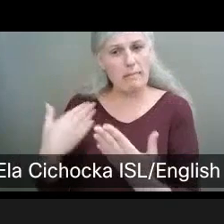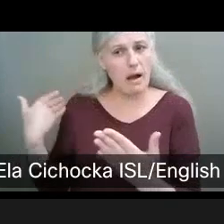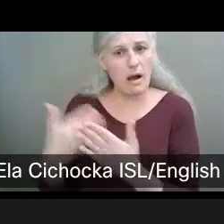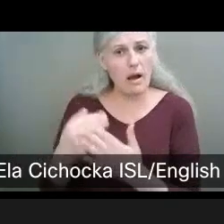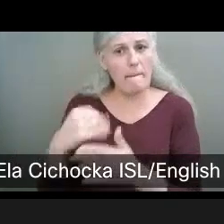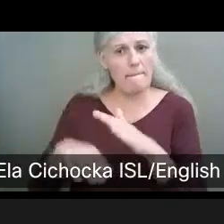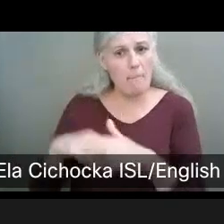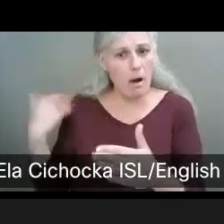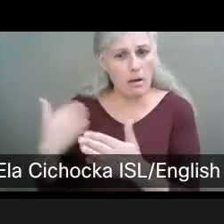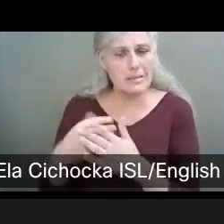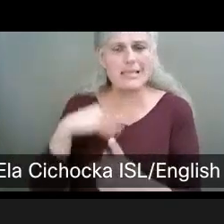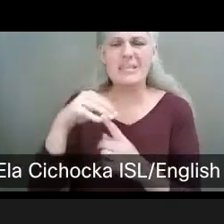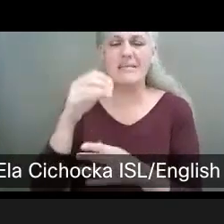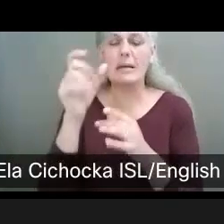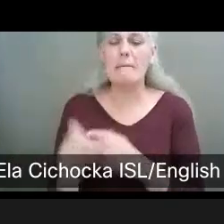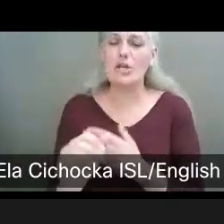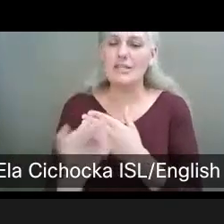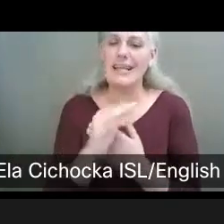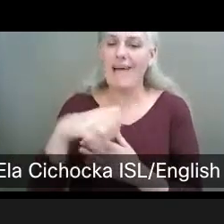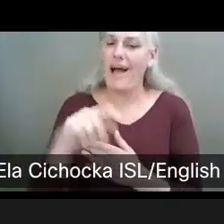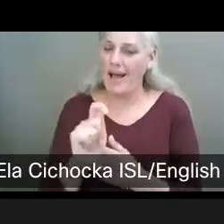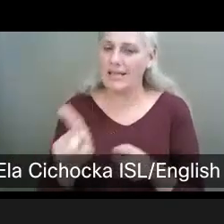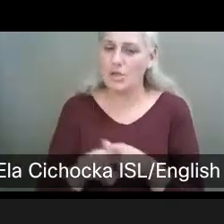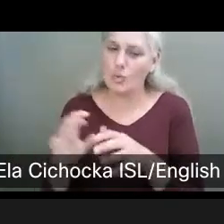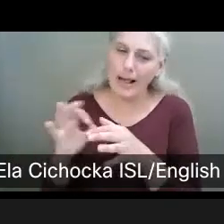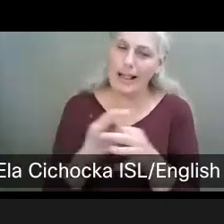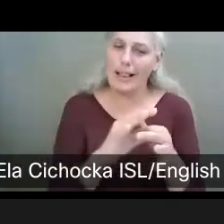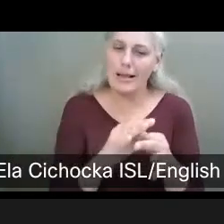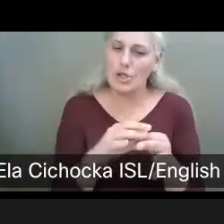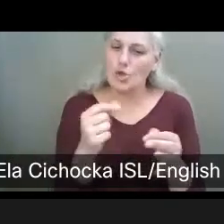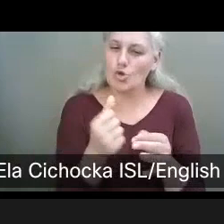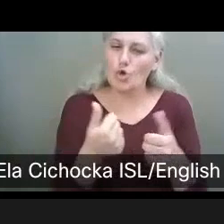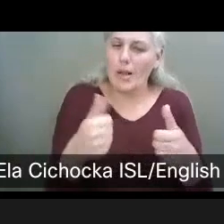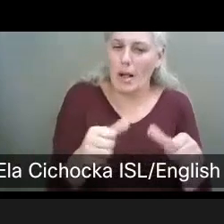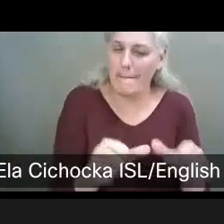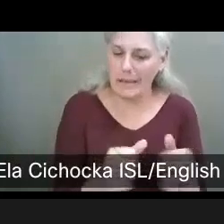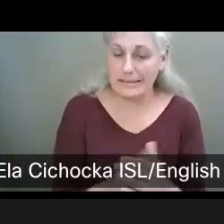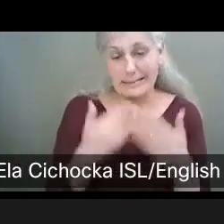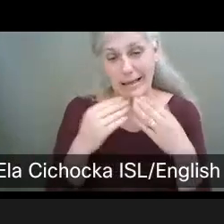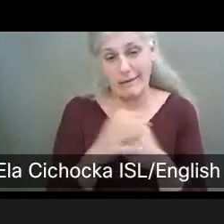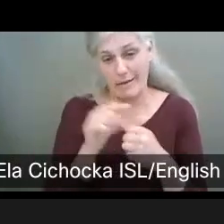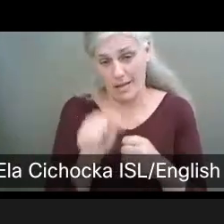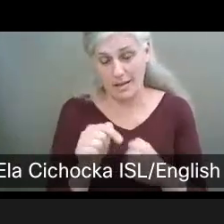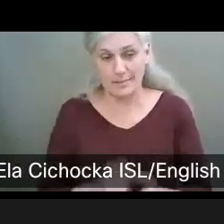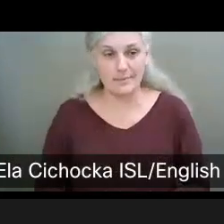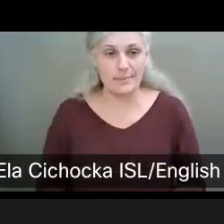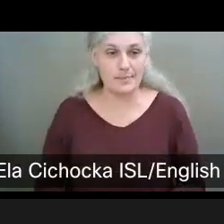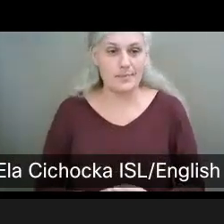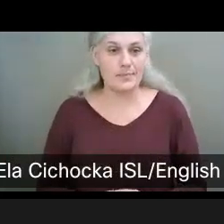months, particularly with the Patient Safety Act as well about to commence, and so thank you for that.